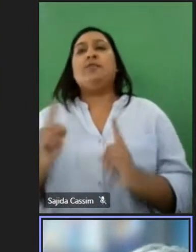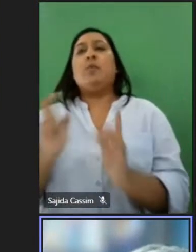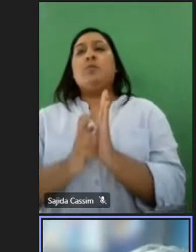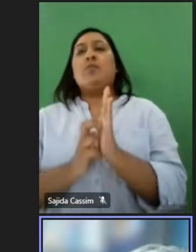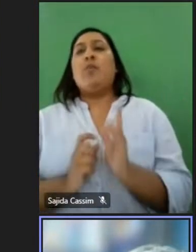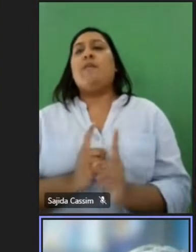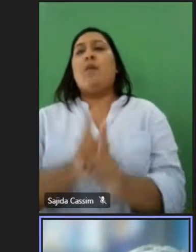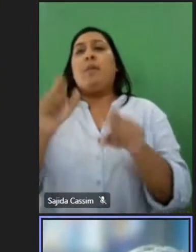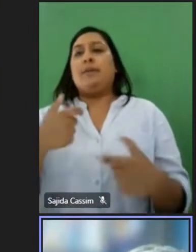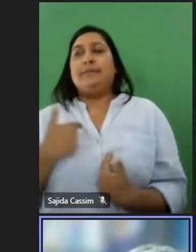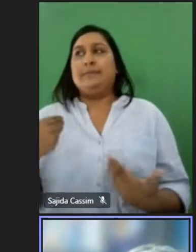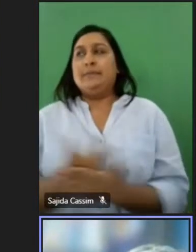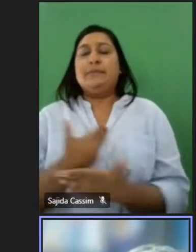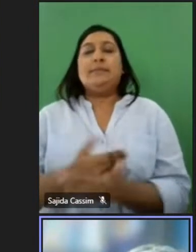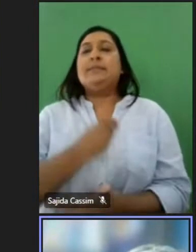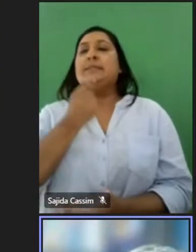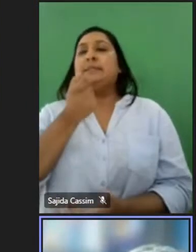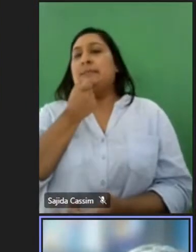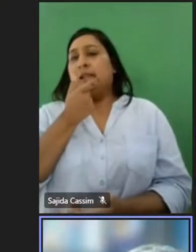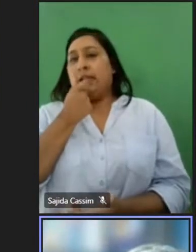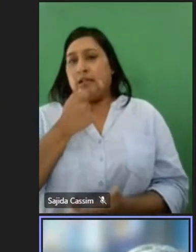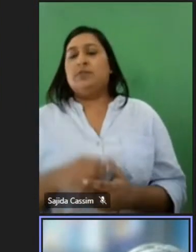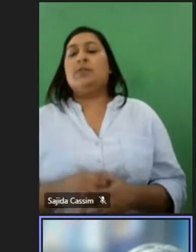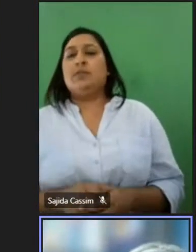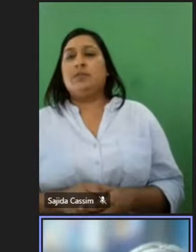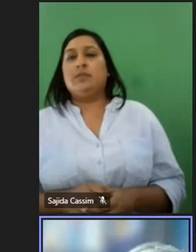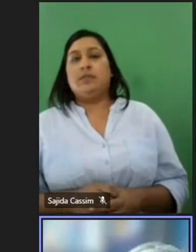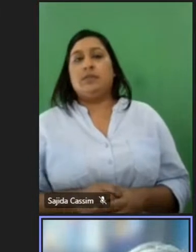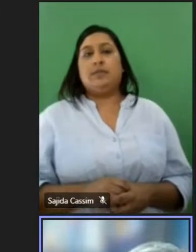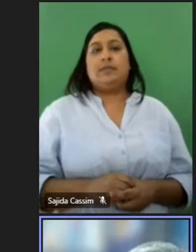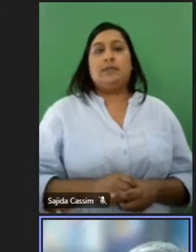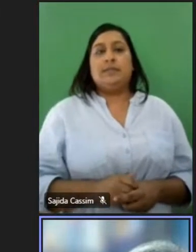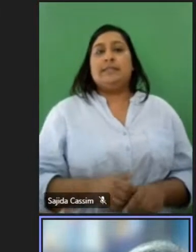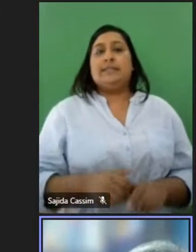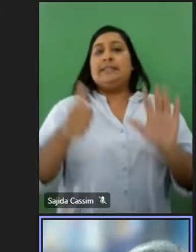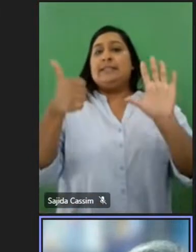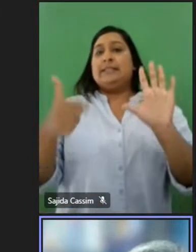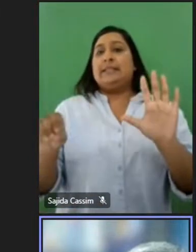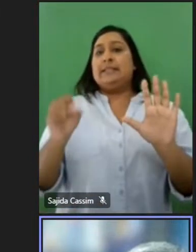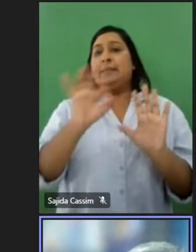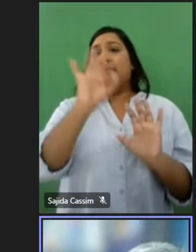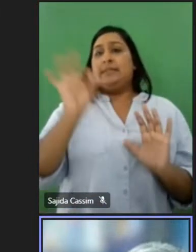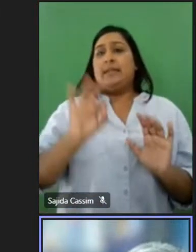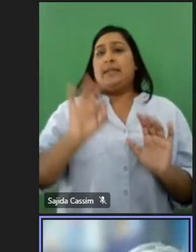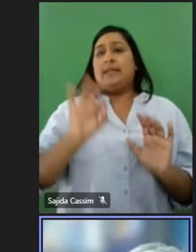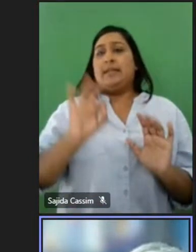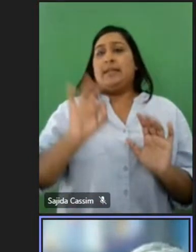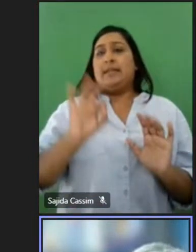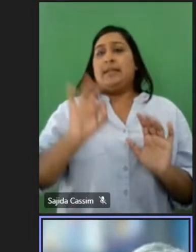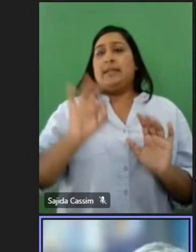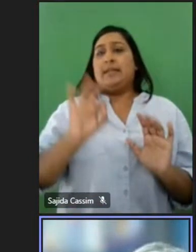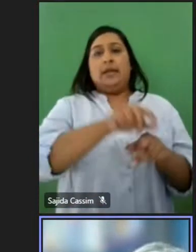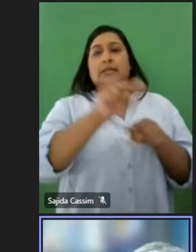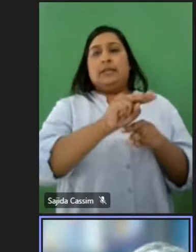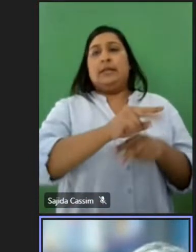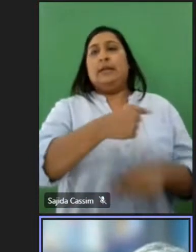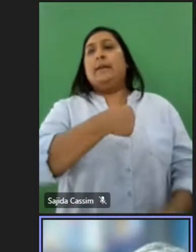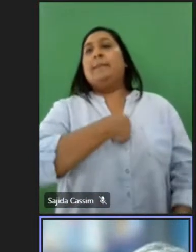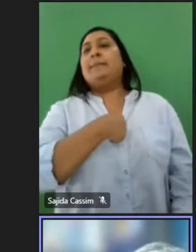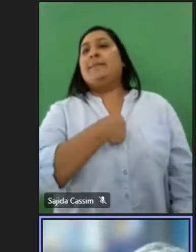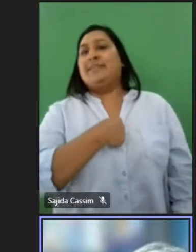60% were reliant on a daily carer service, and 73% of the